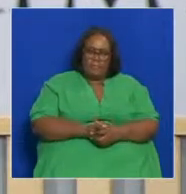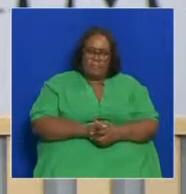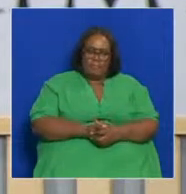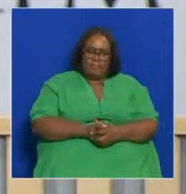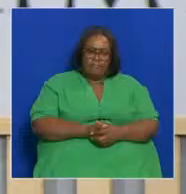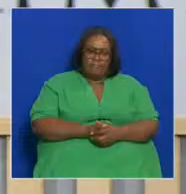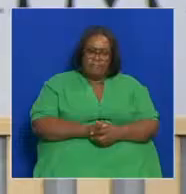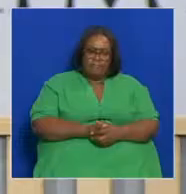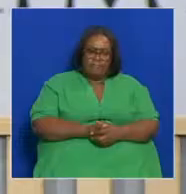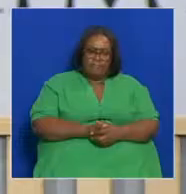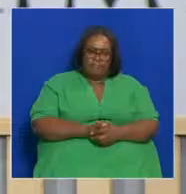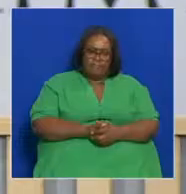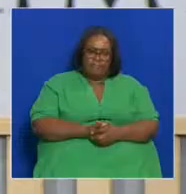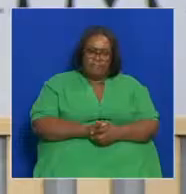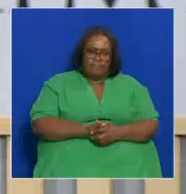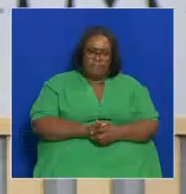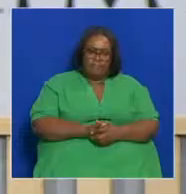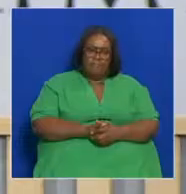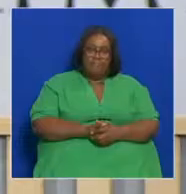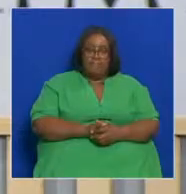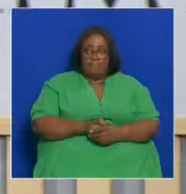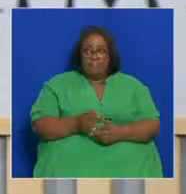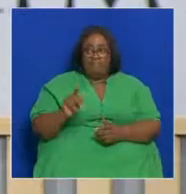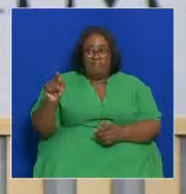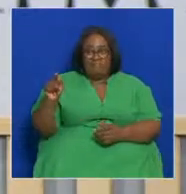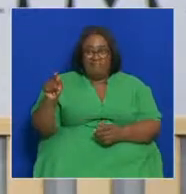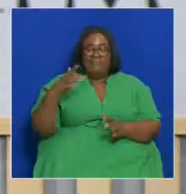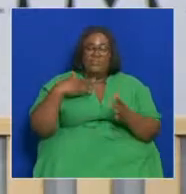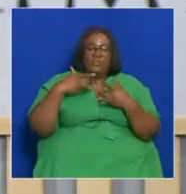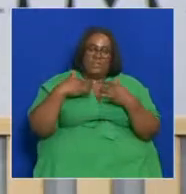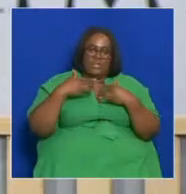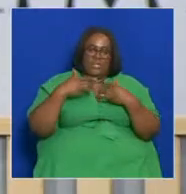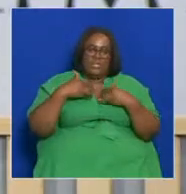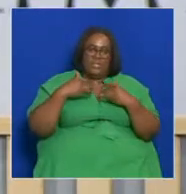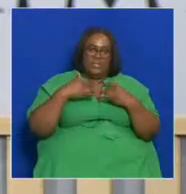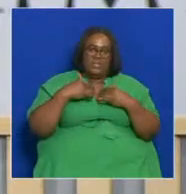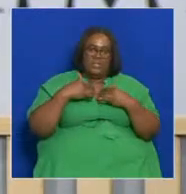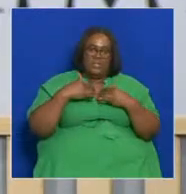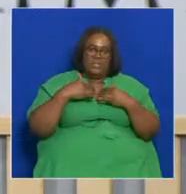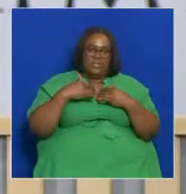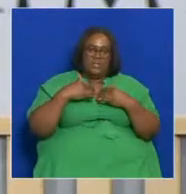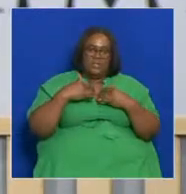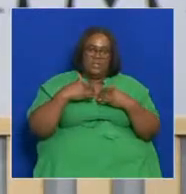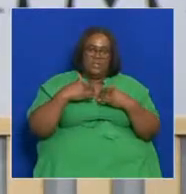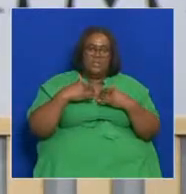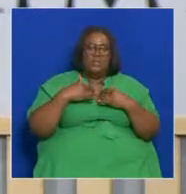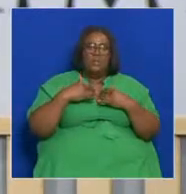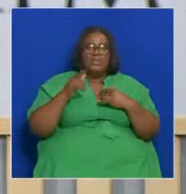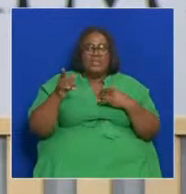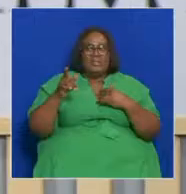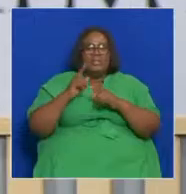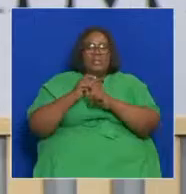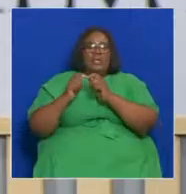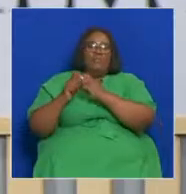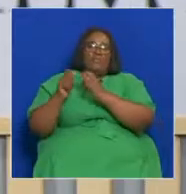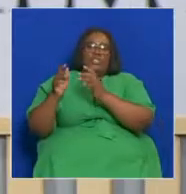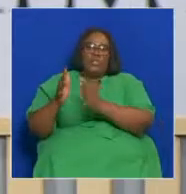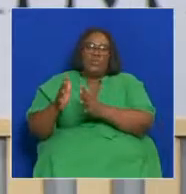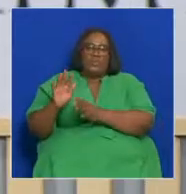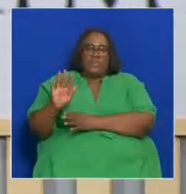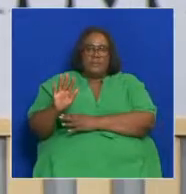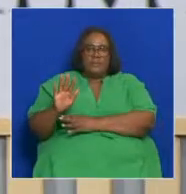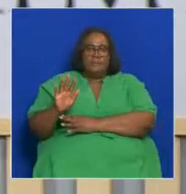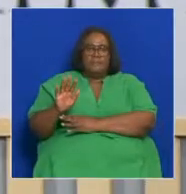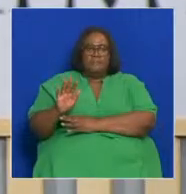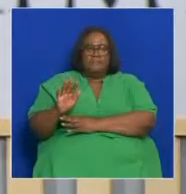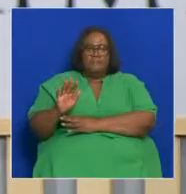Advocate Ramsamy was concerned that as a prosecutor, her views seemed